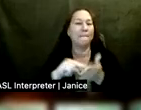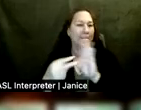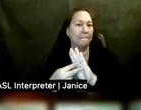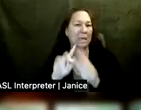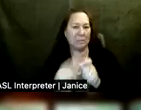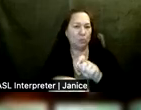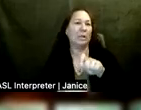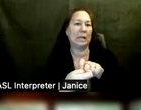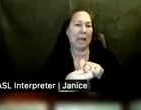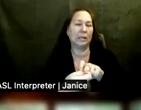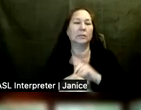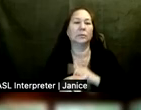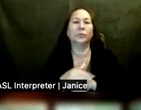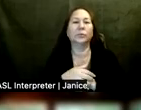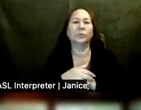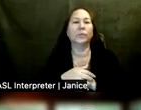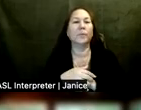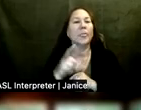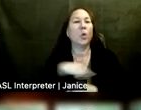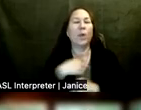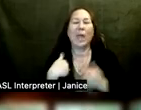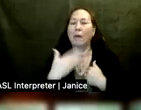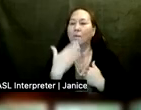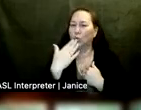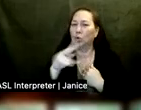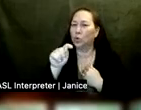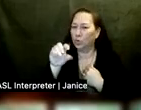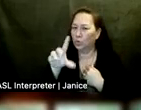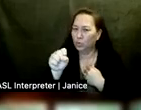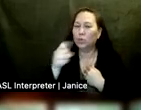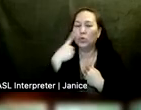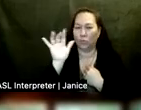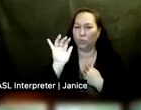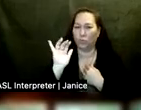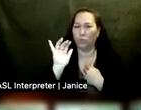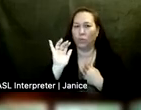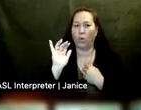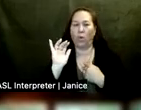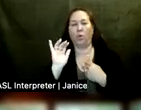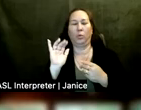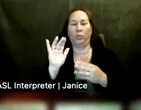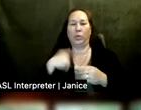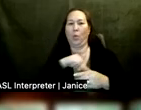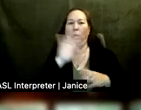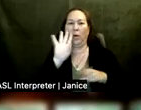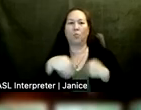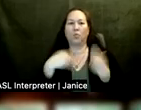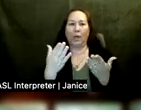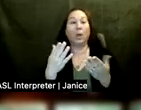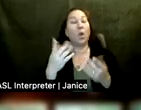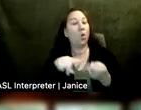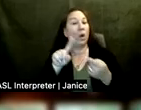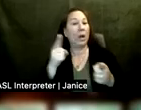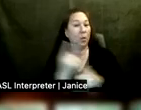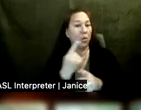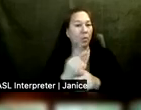a couple pretty good tools in our toolbox for that. When appropriate, we will go in immediately or as quickly